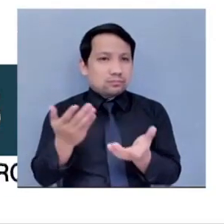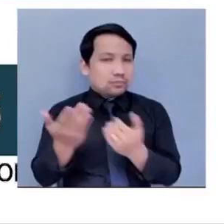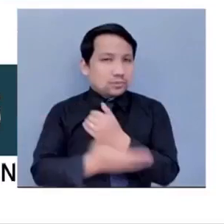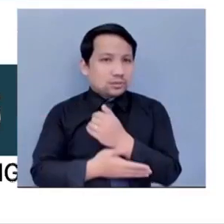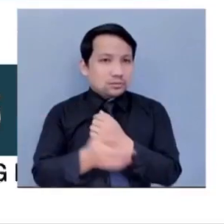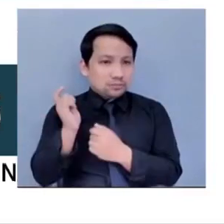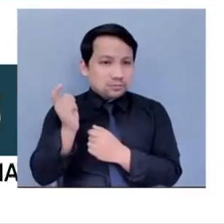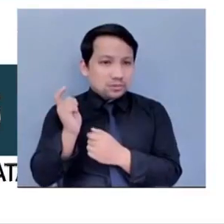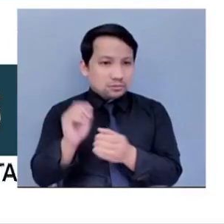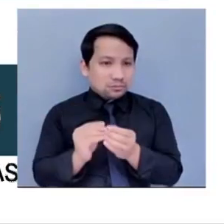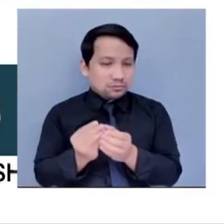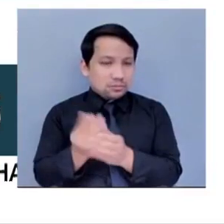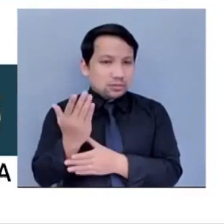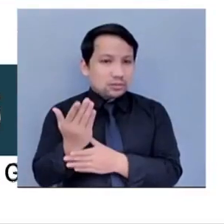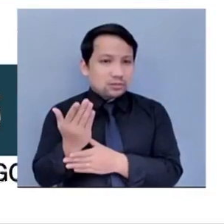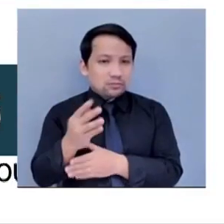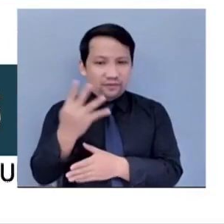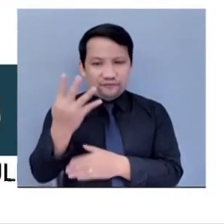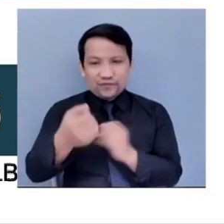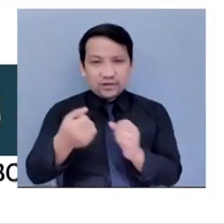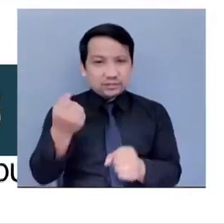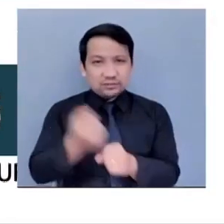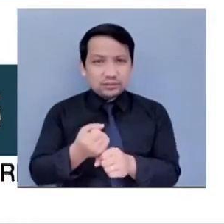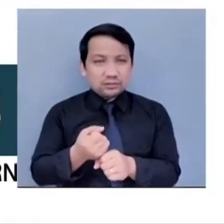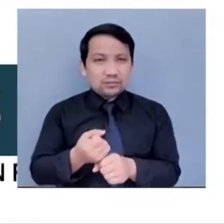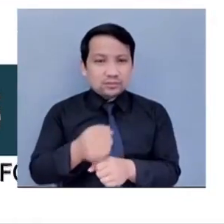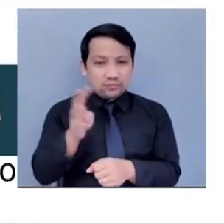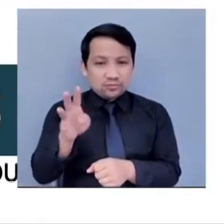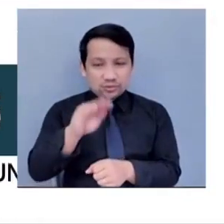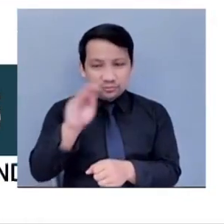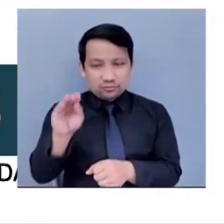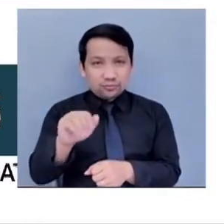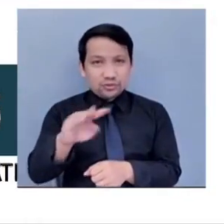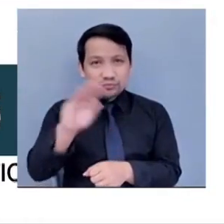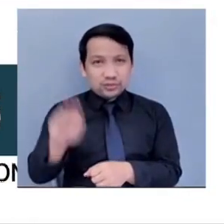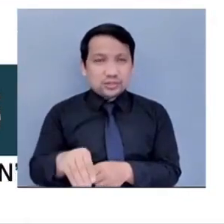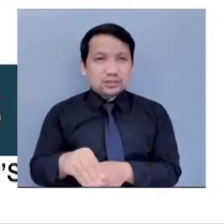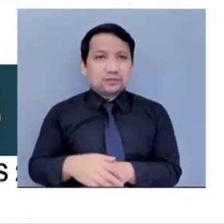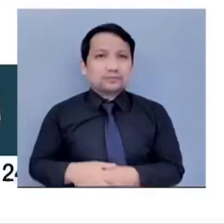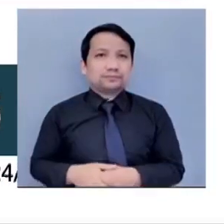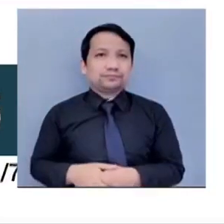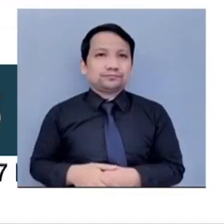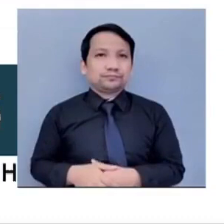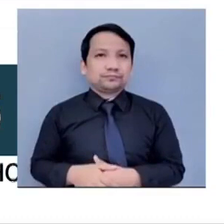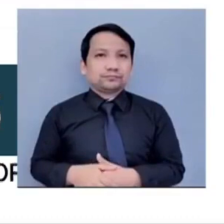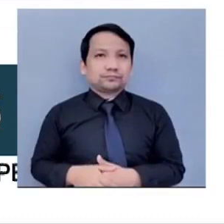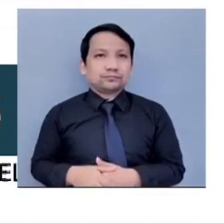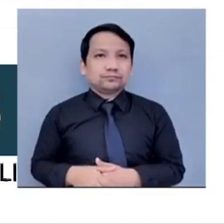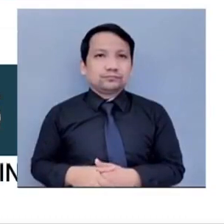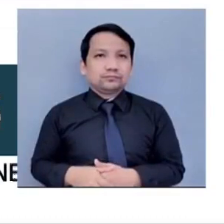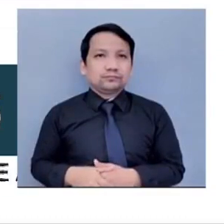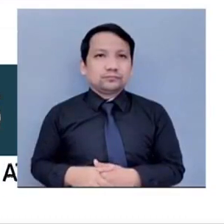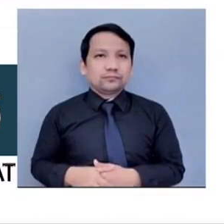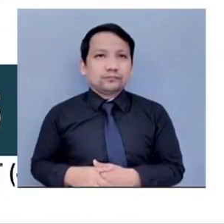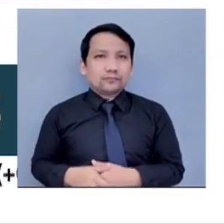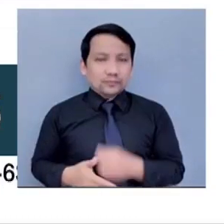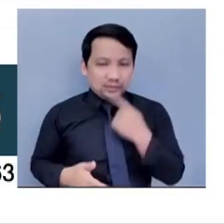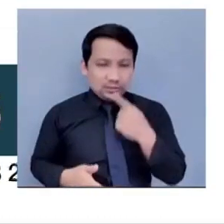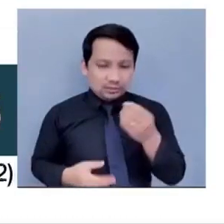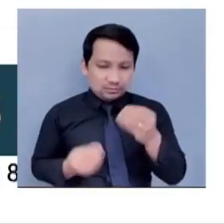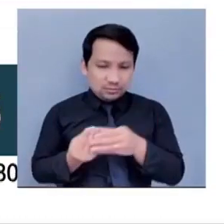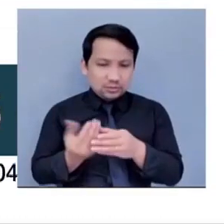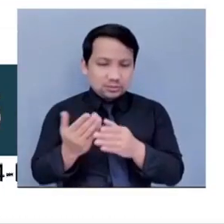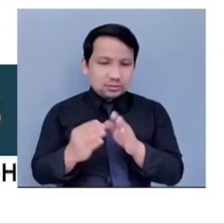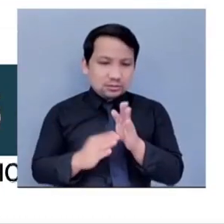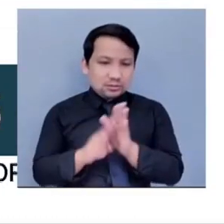in 4 years, at around 14% year. The non-performing loan ratio improved to the